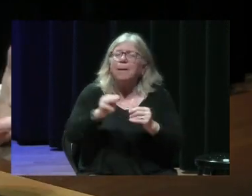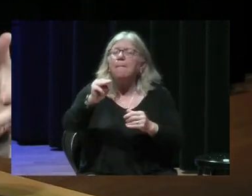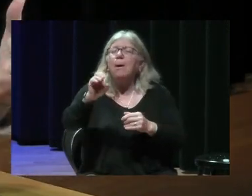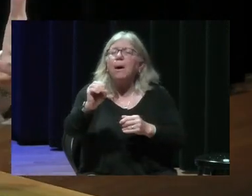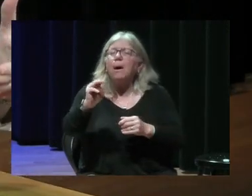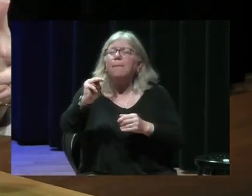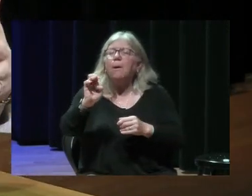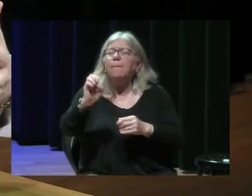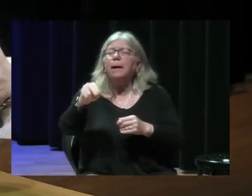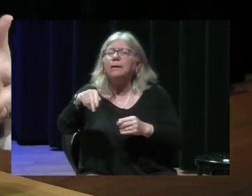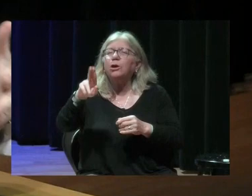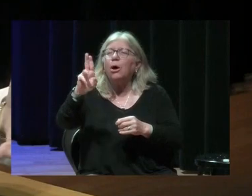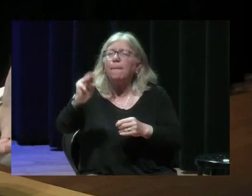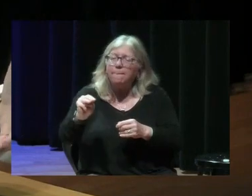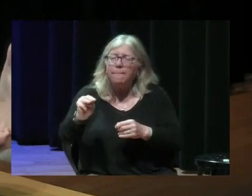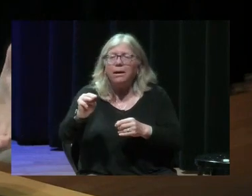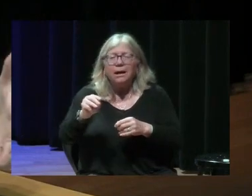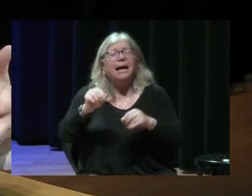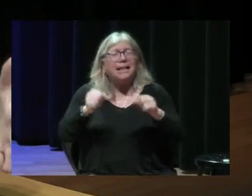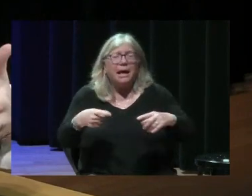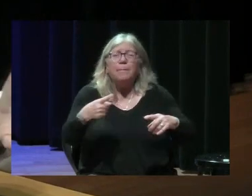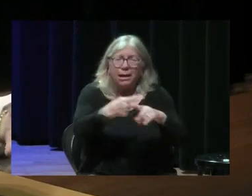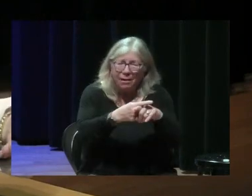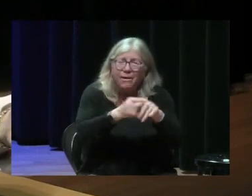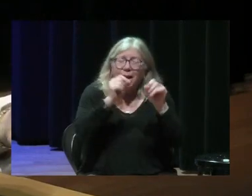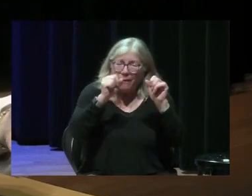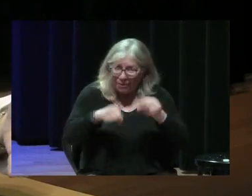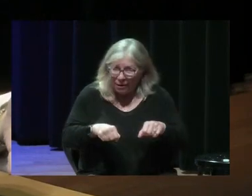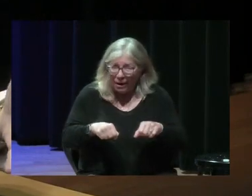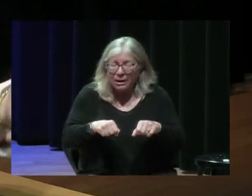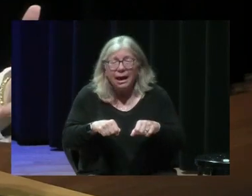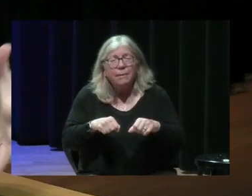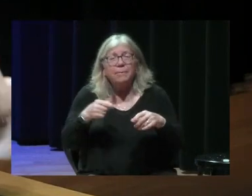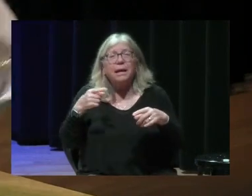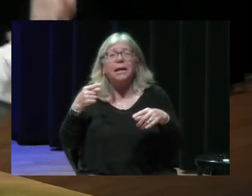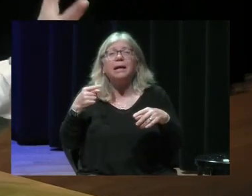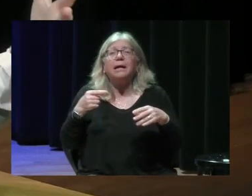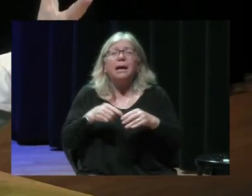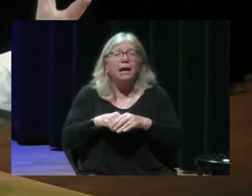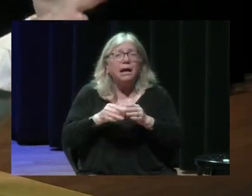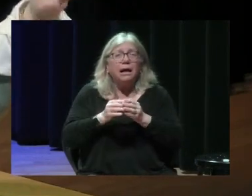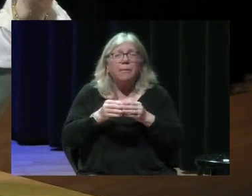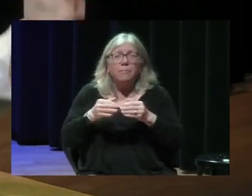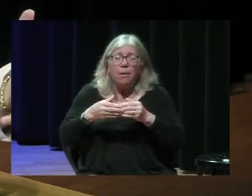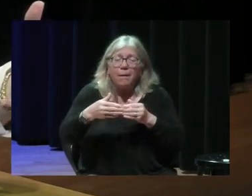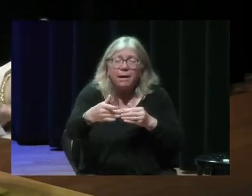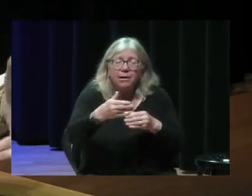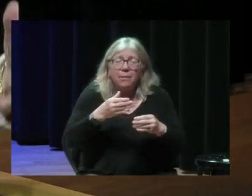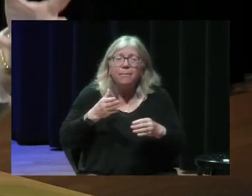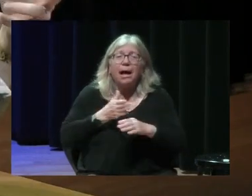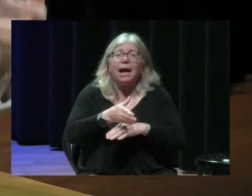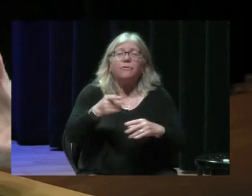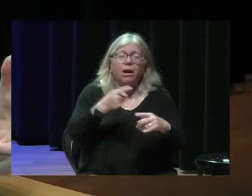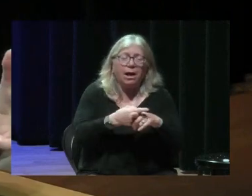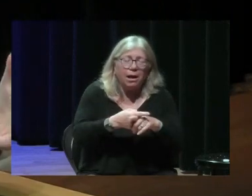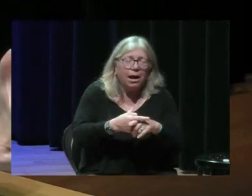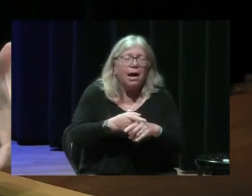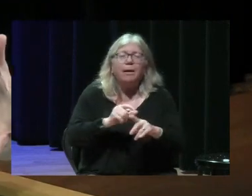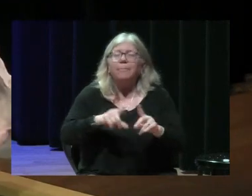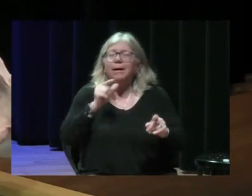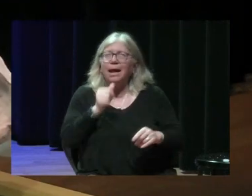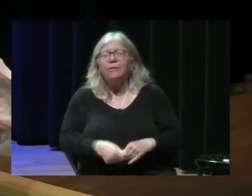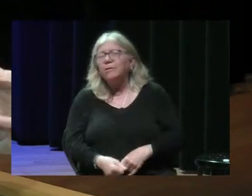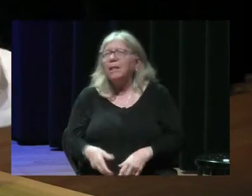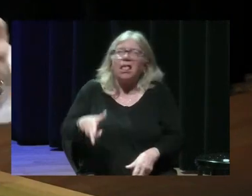I think the momentum, there can be conflict. There can be momentum after conflict, but not if it's just witness my rage, listen to how